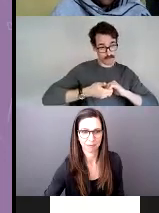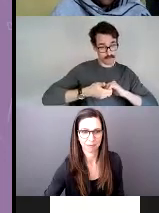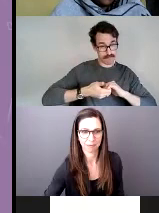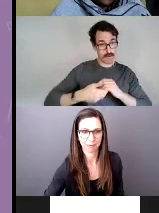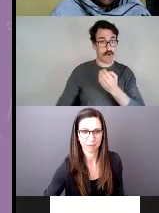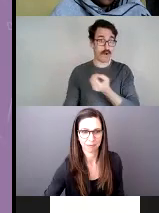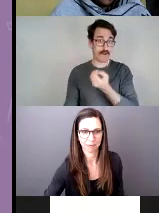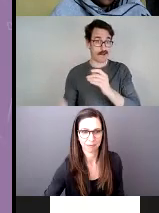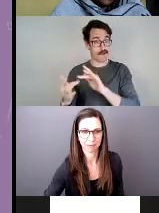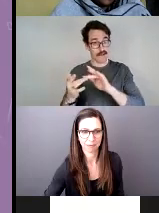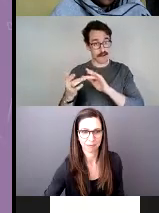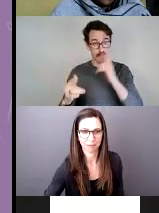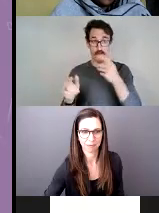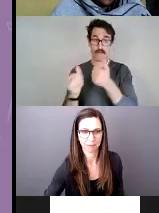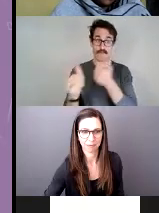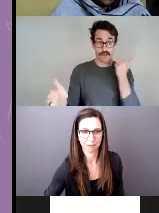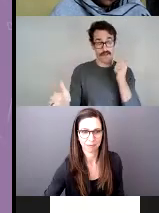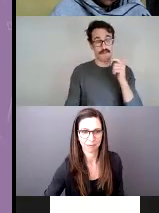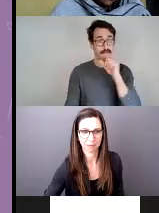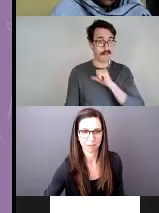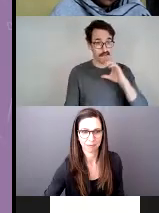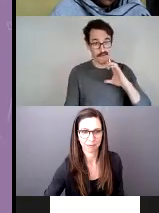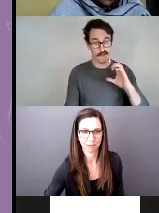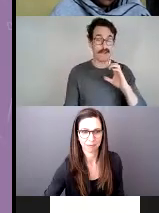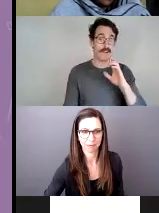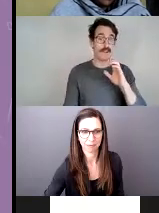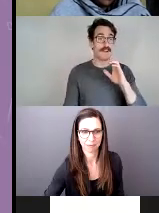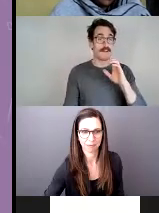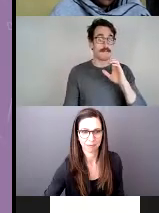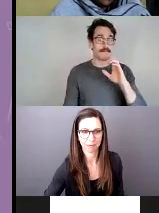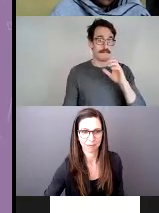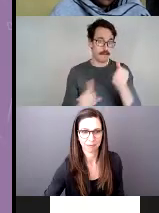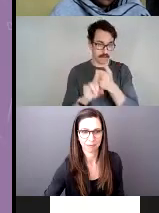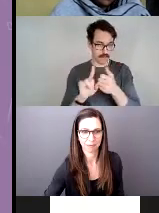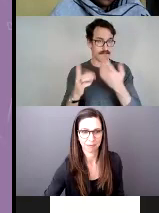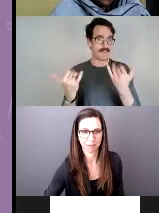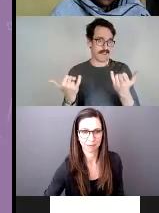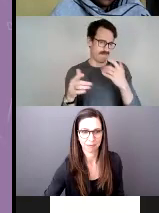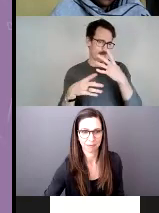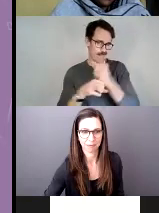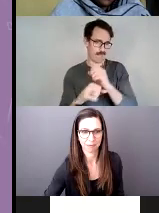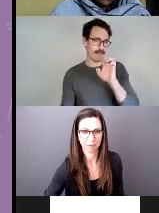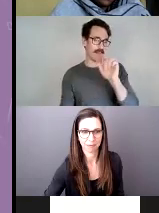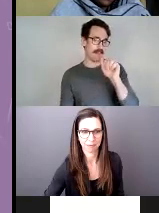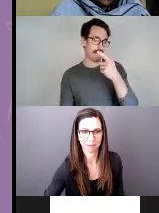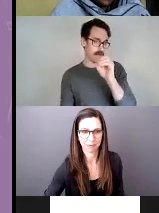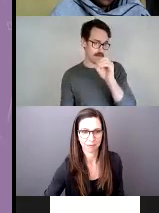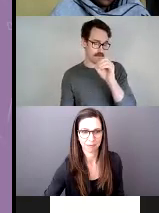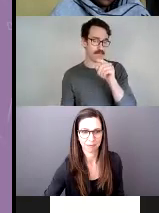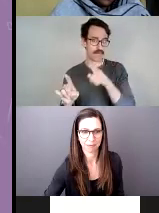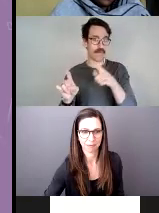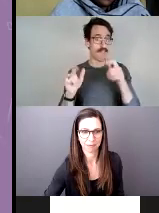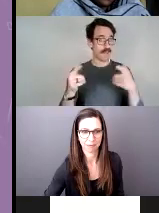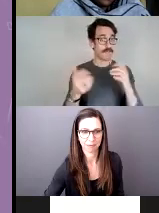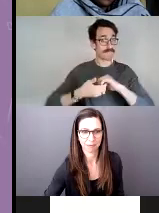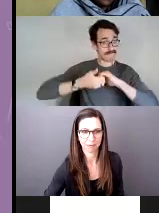Ontario Network for the Prevention of Elder Abuse, which is now known as Elder Abuse Prevention Ontario. And it was a partnership